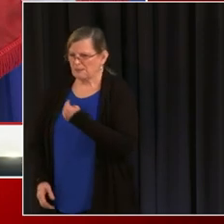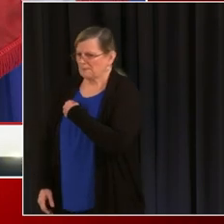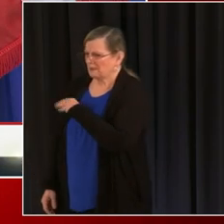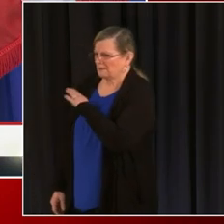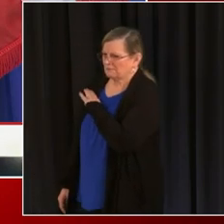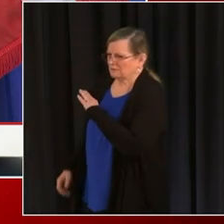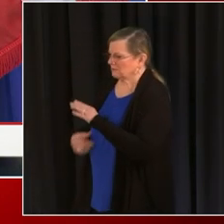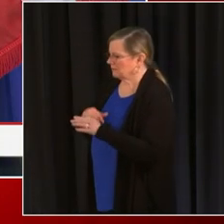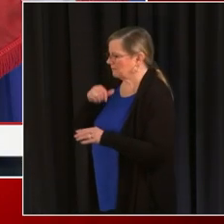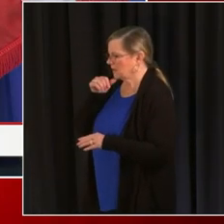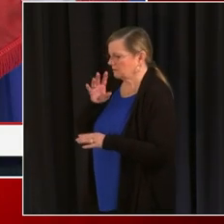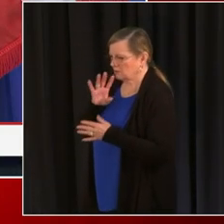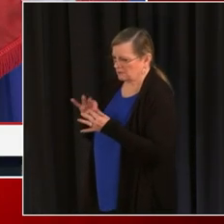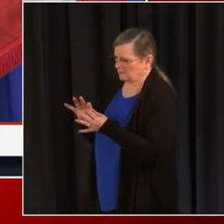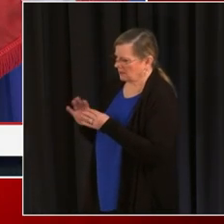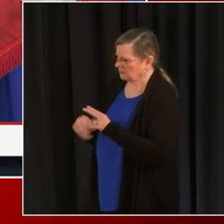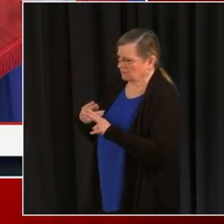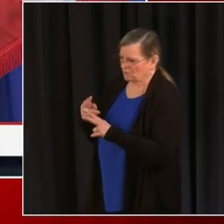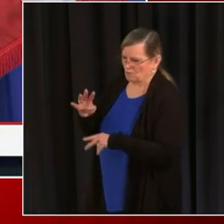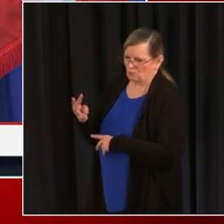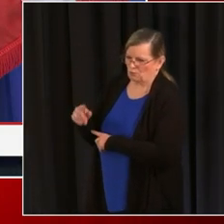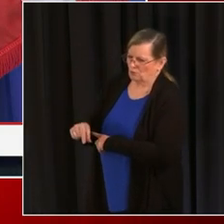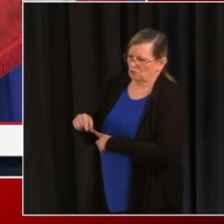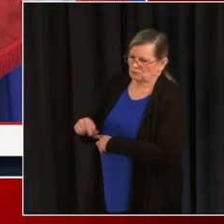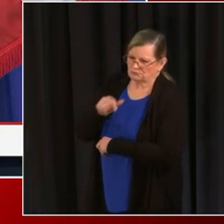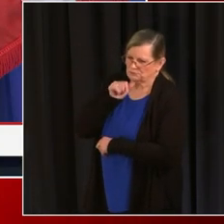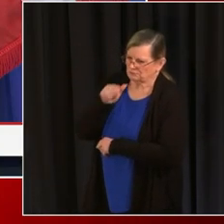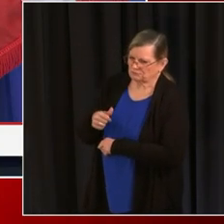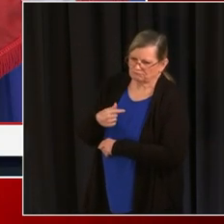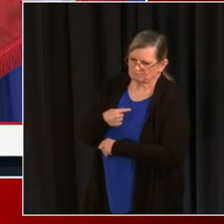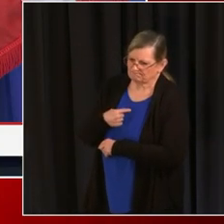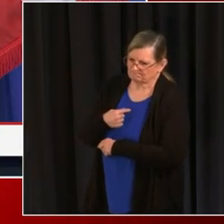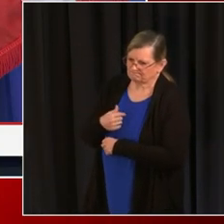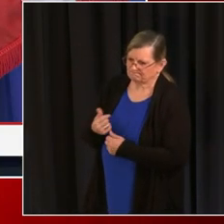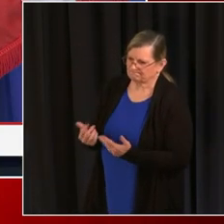going to talk about fourth quarter right now. Perry?